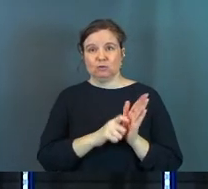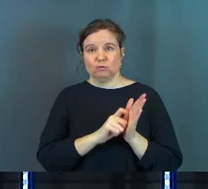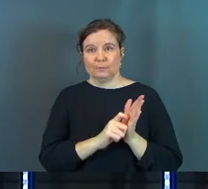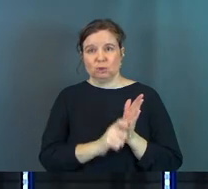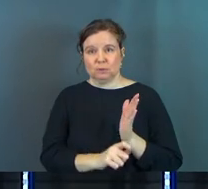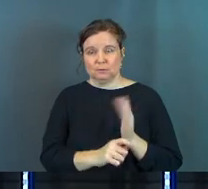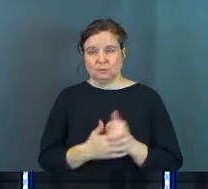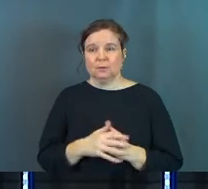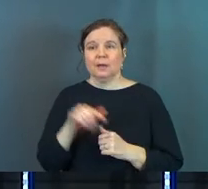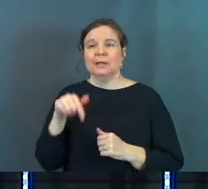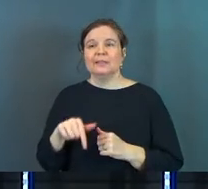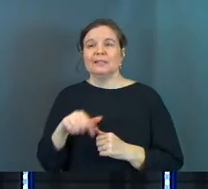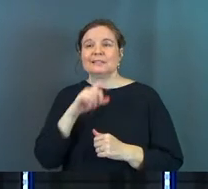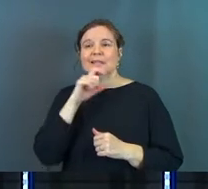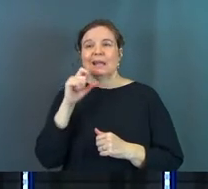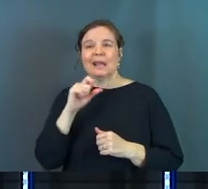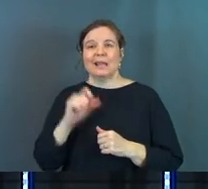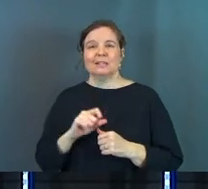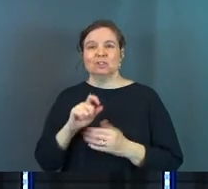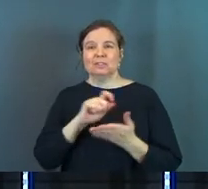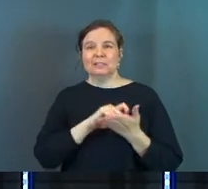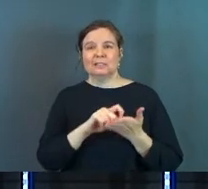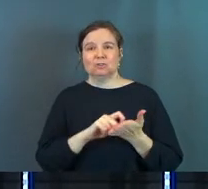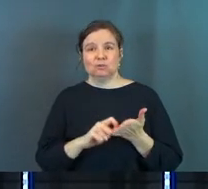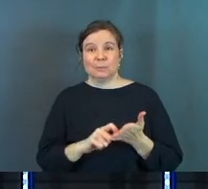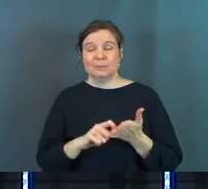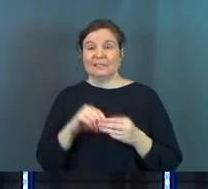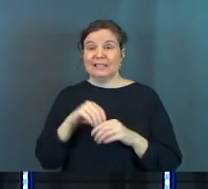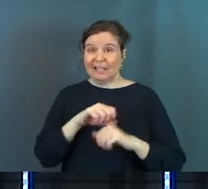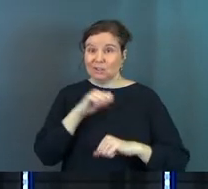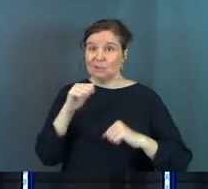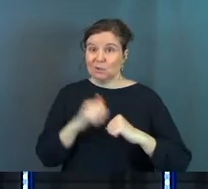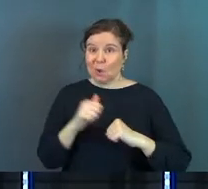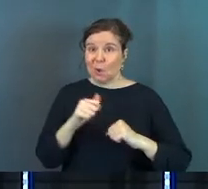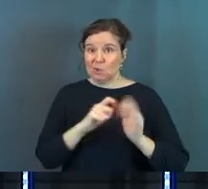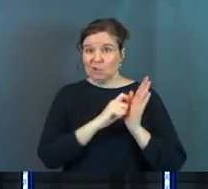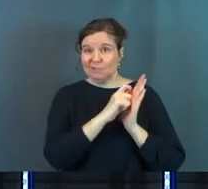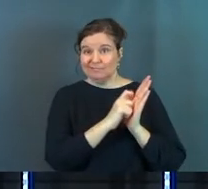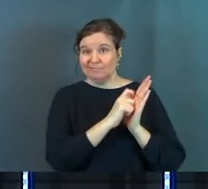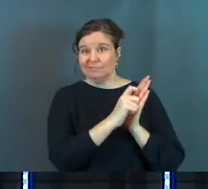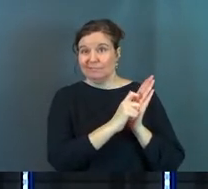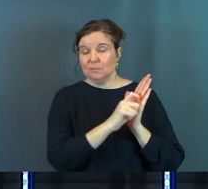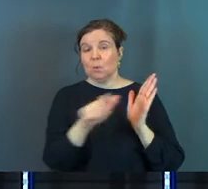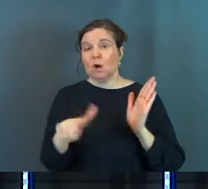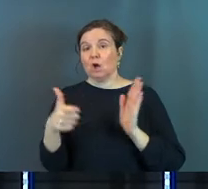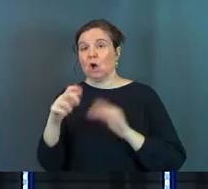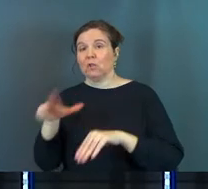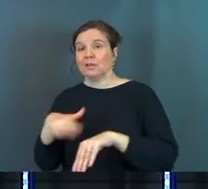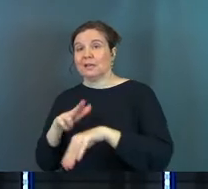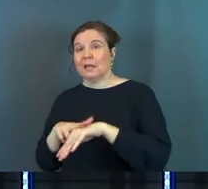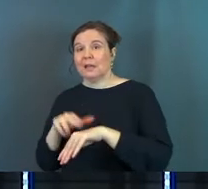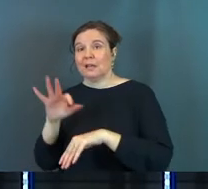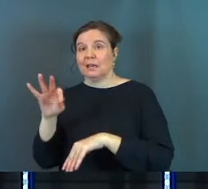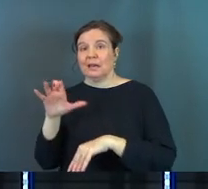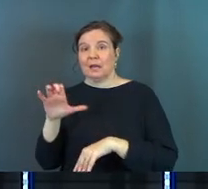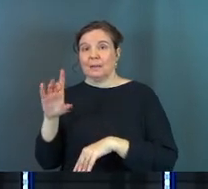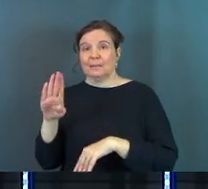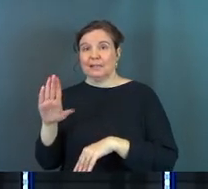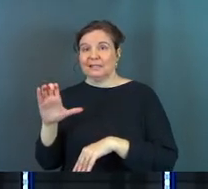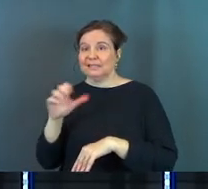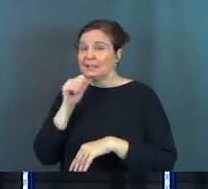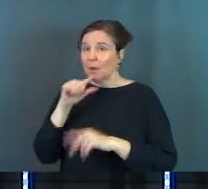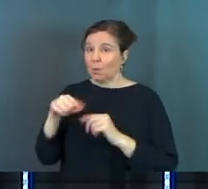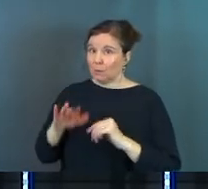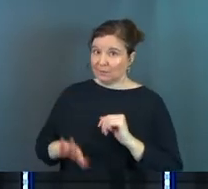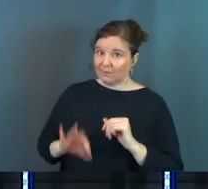And this is an ancient inscription in stone where another nation at 900 BC, that's not